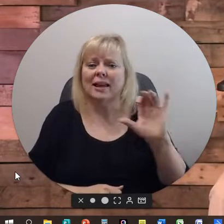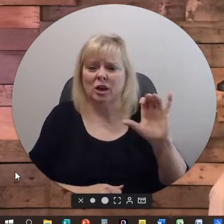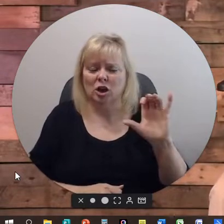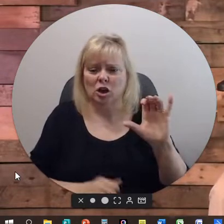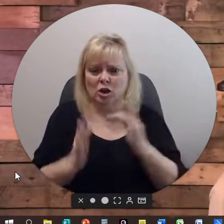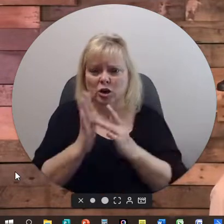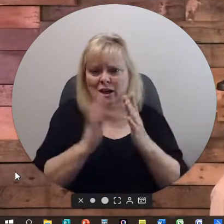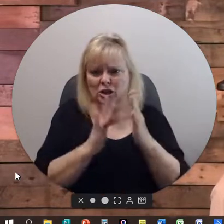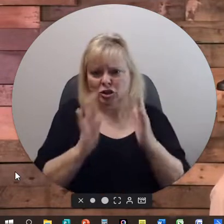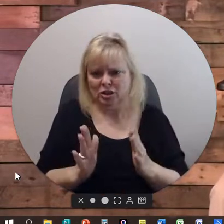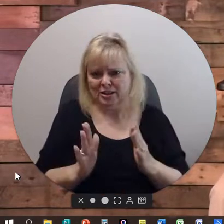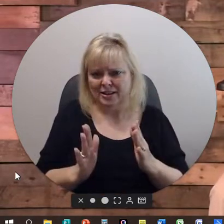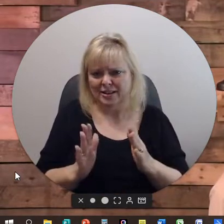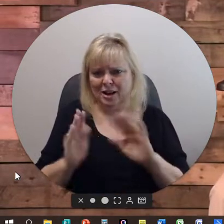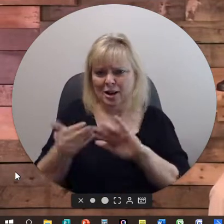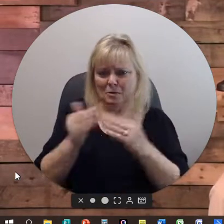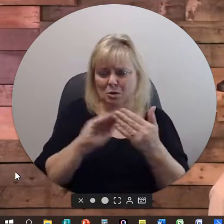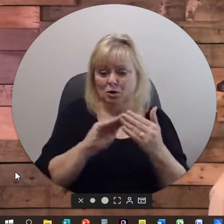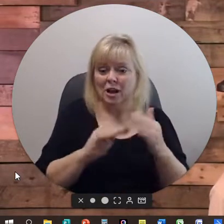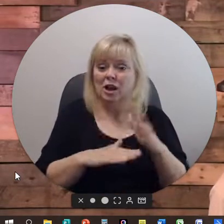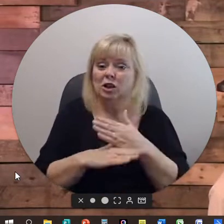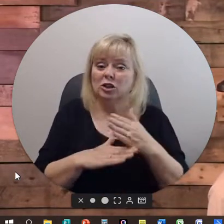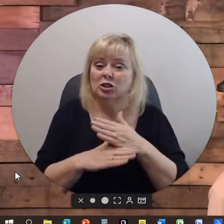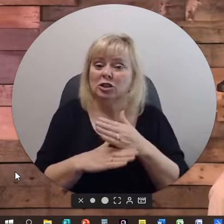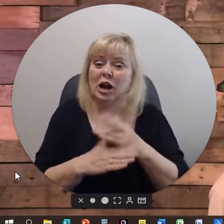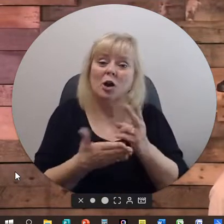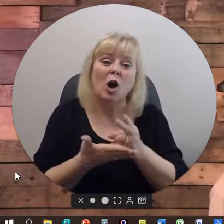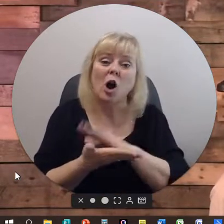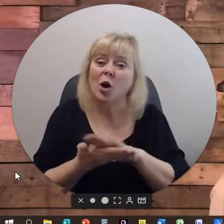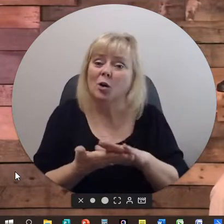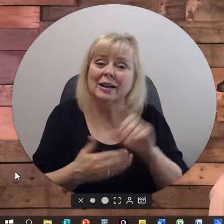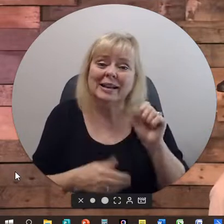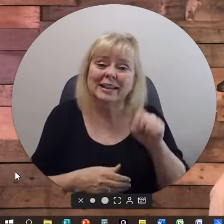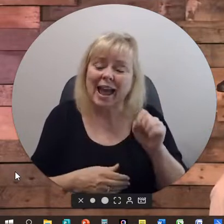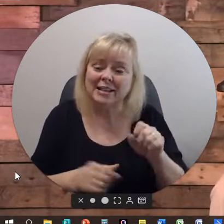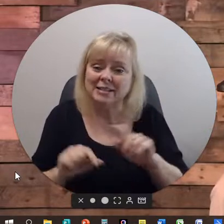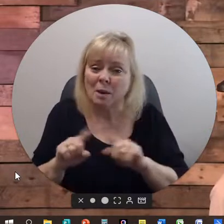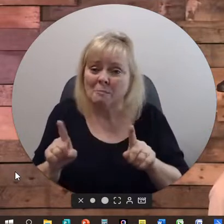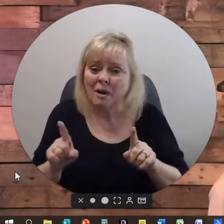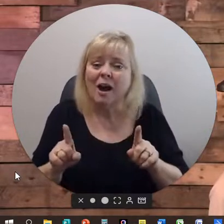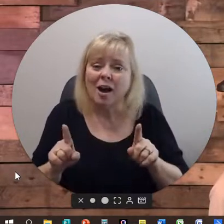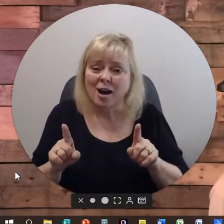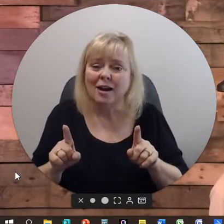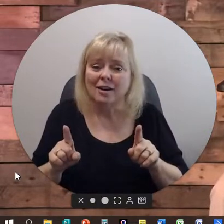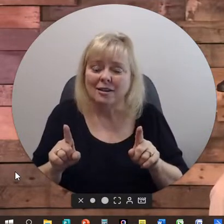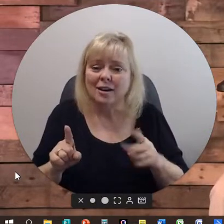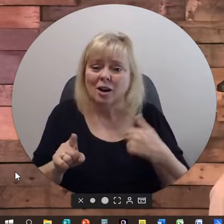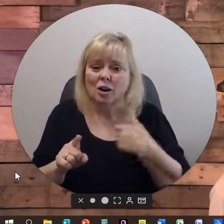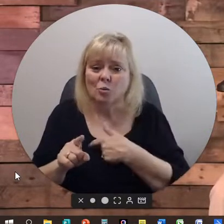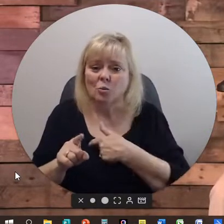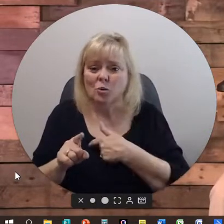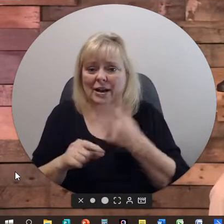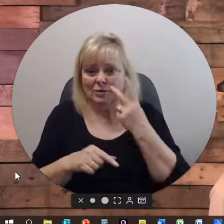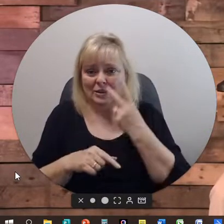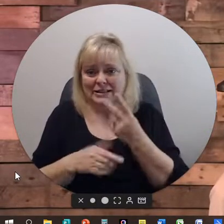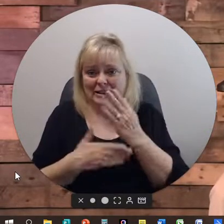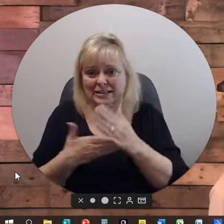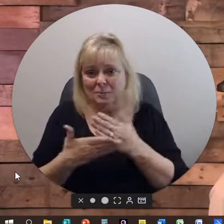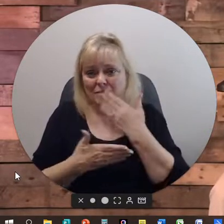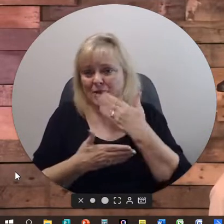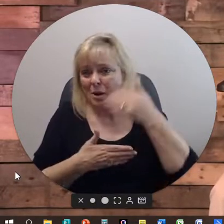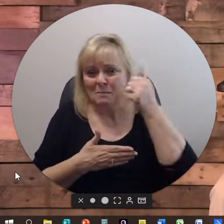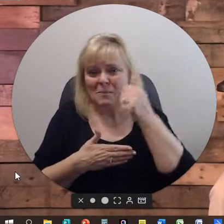yes, but with God's help, we can find that some of our greatest gifts will flow from our points of